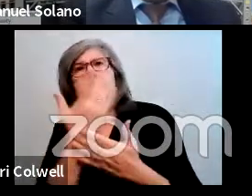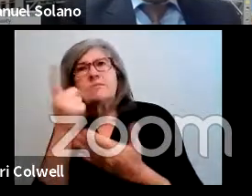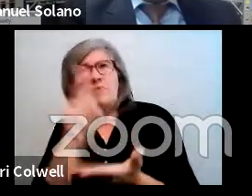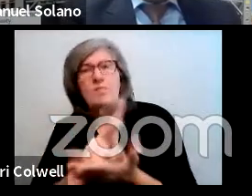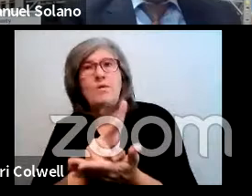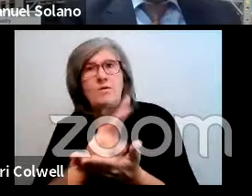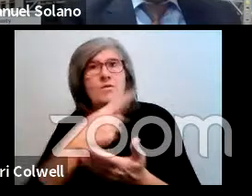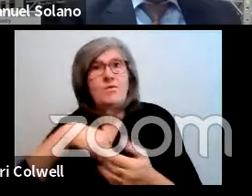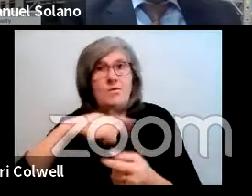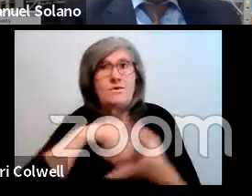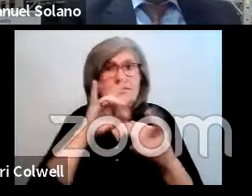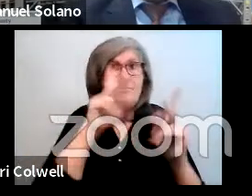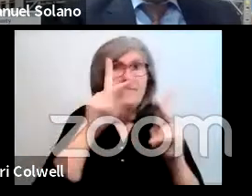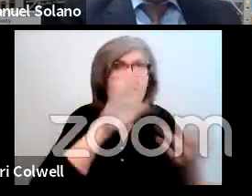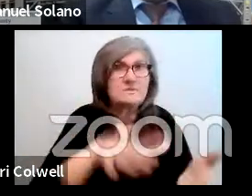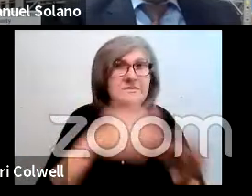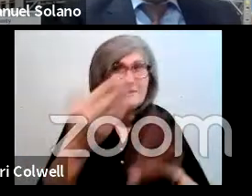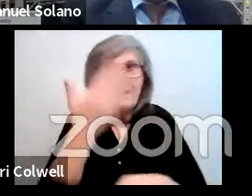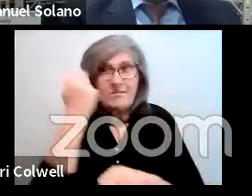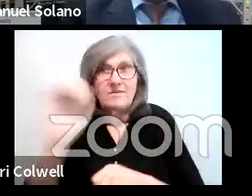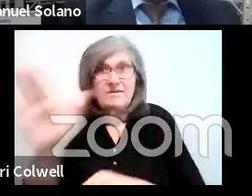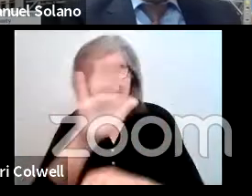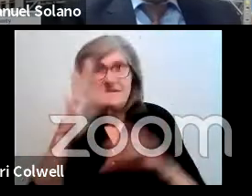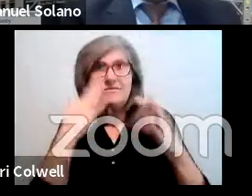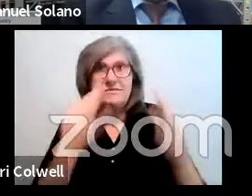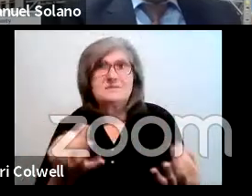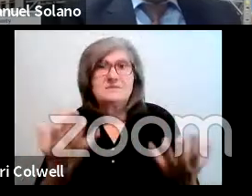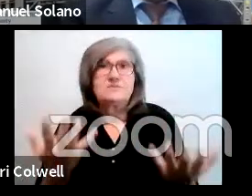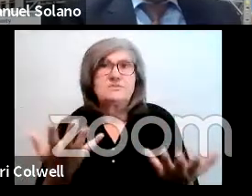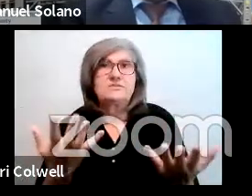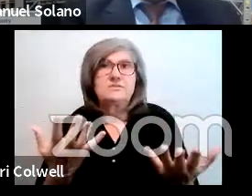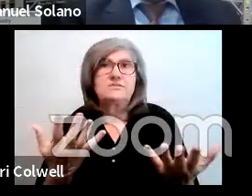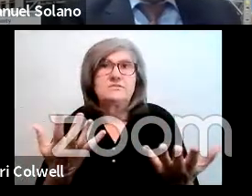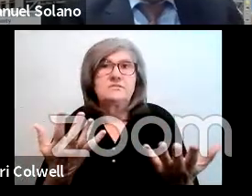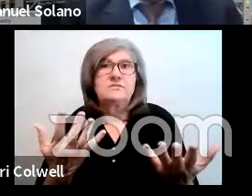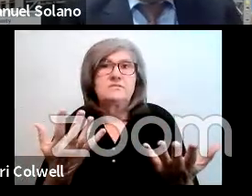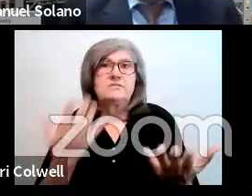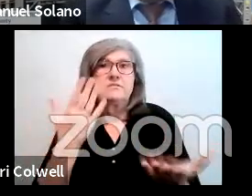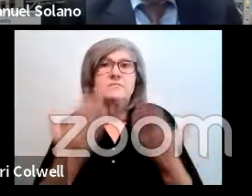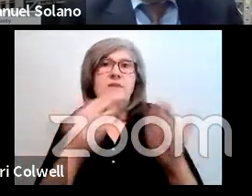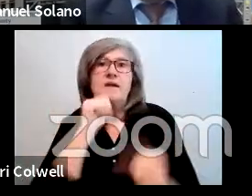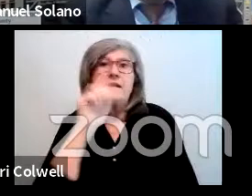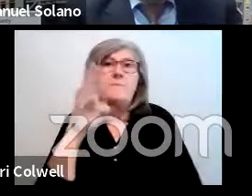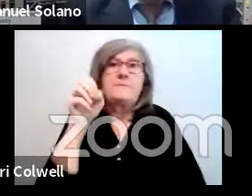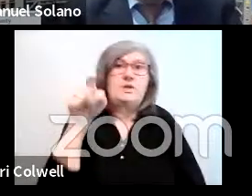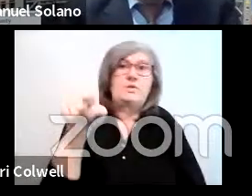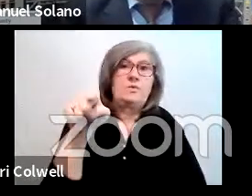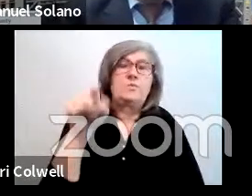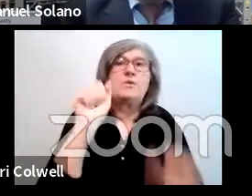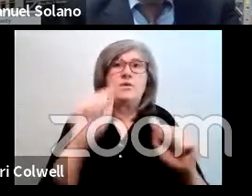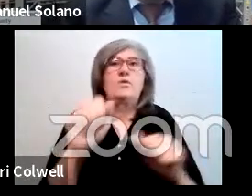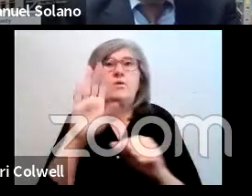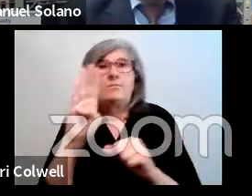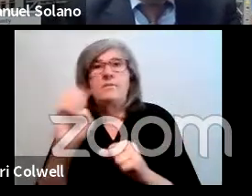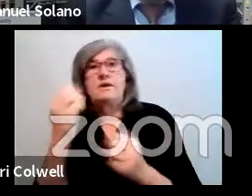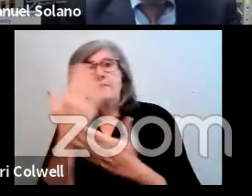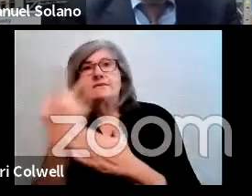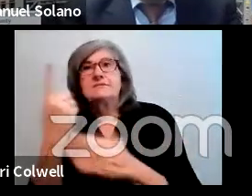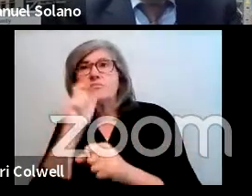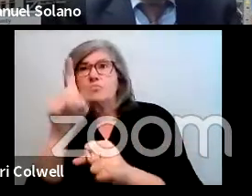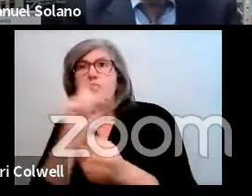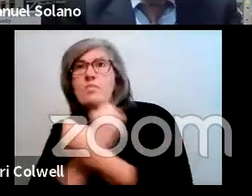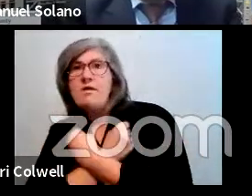die because of the decision you made. And it may not be you, but it could be somebody you